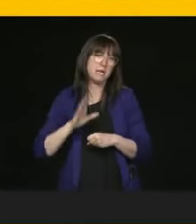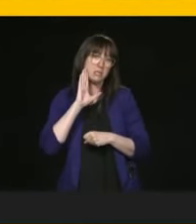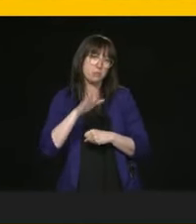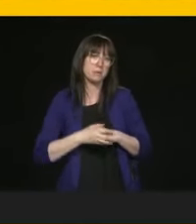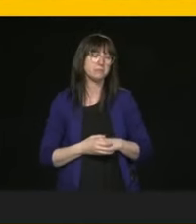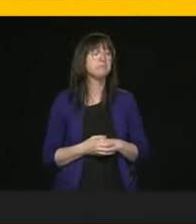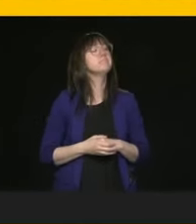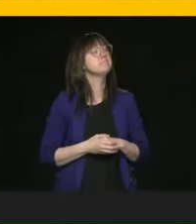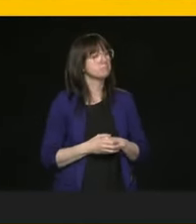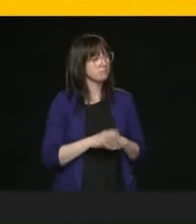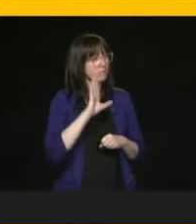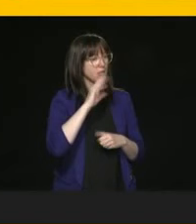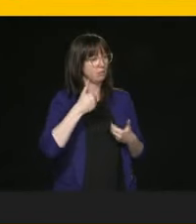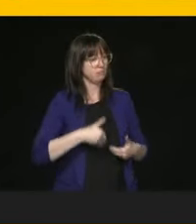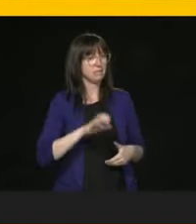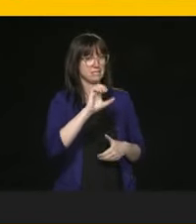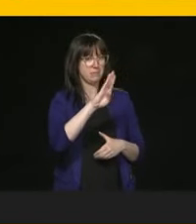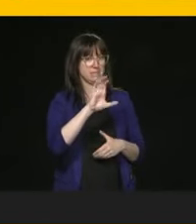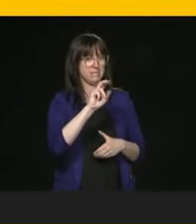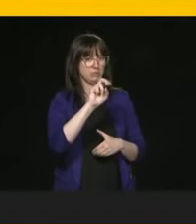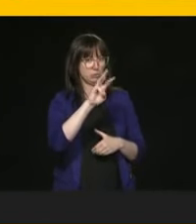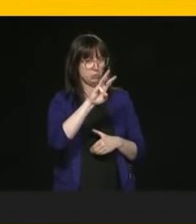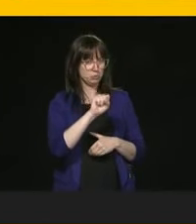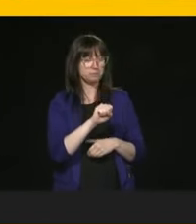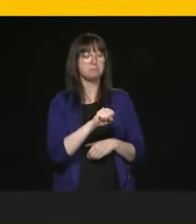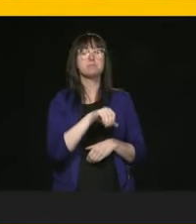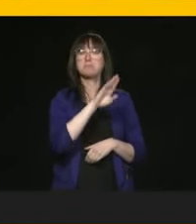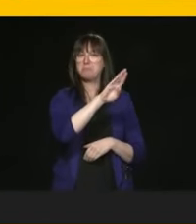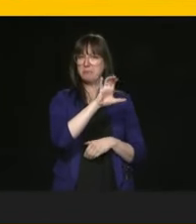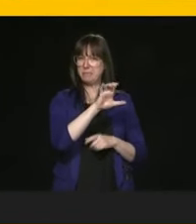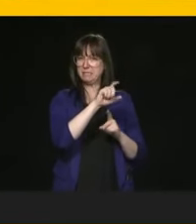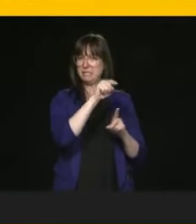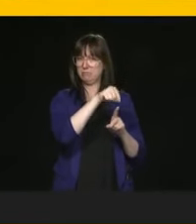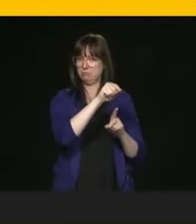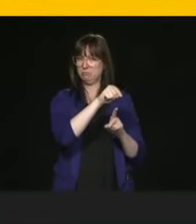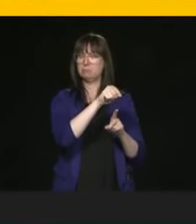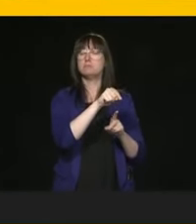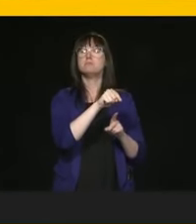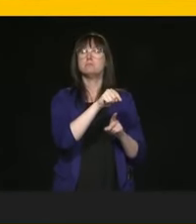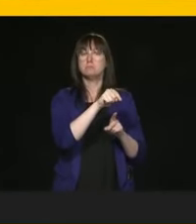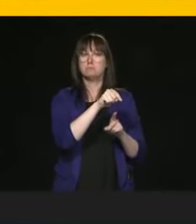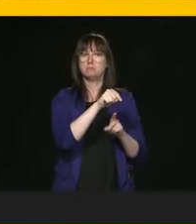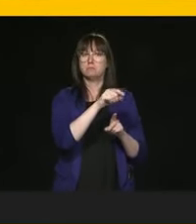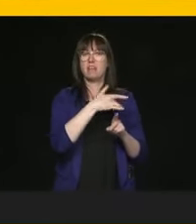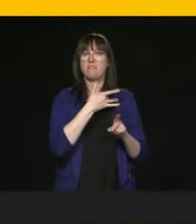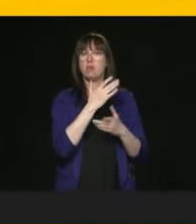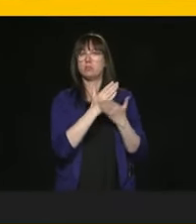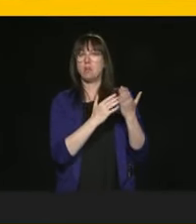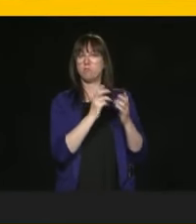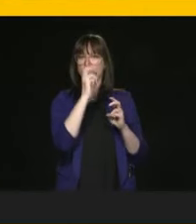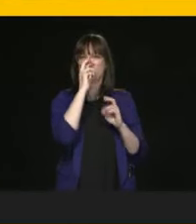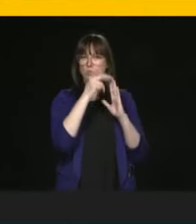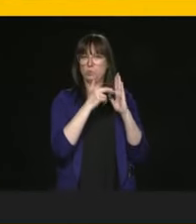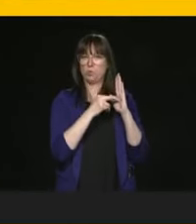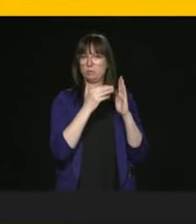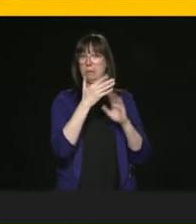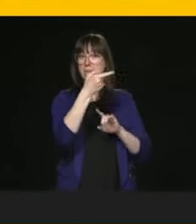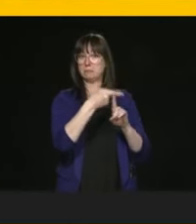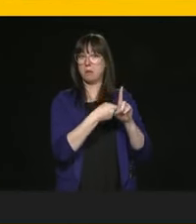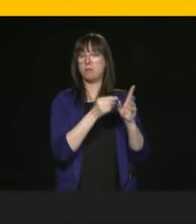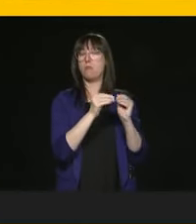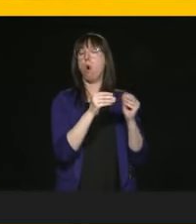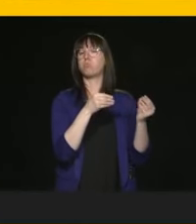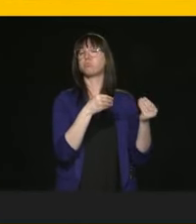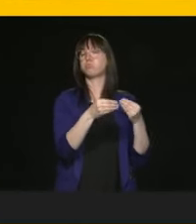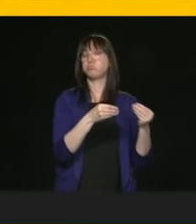News. BC's talking about perhaps easing up some of the restrictions next month if the number of hospitalizations go down, the number of cases